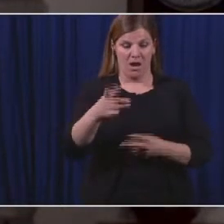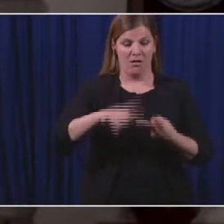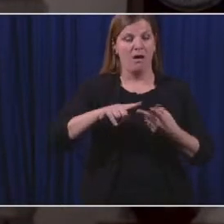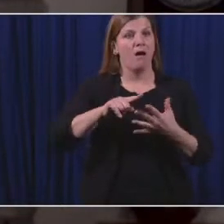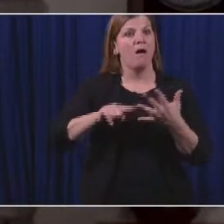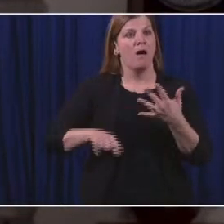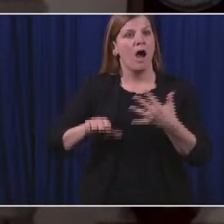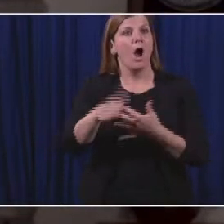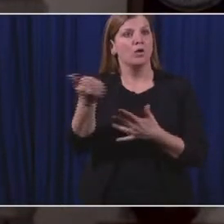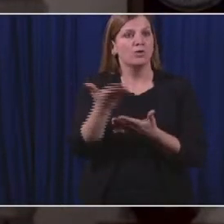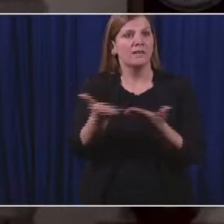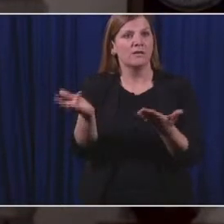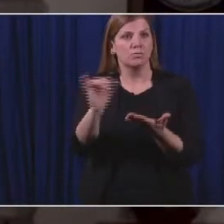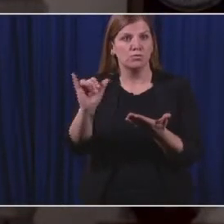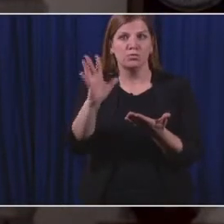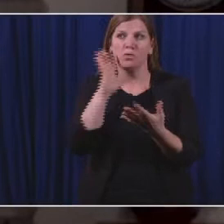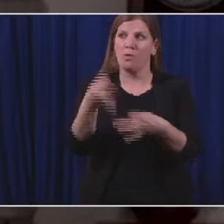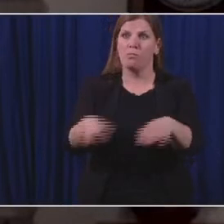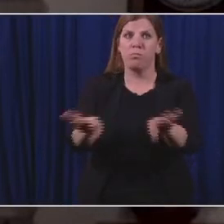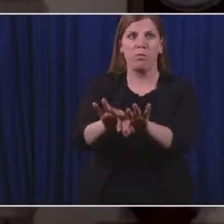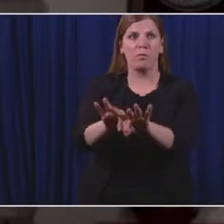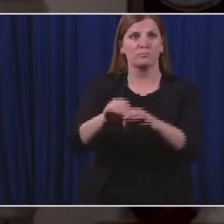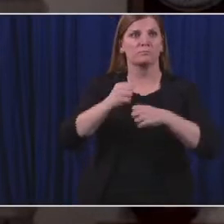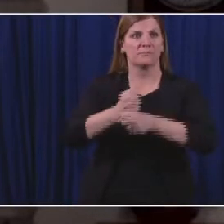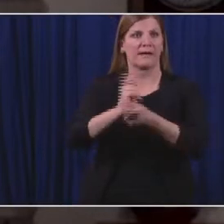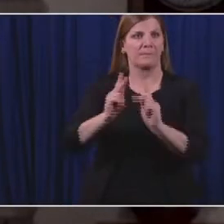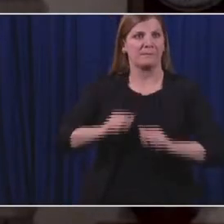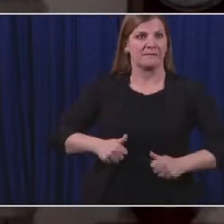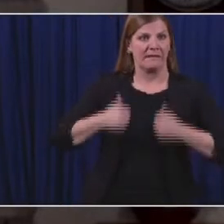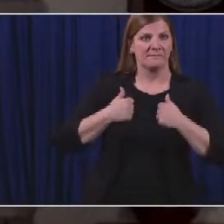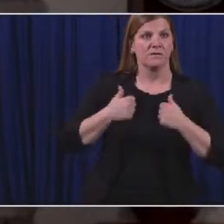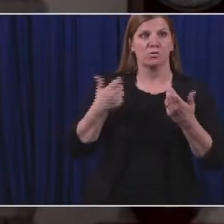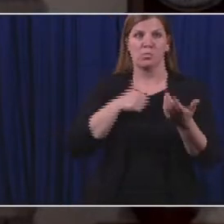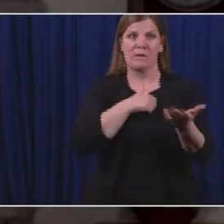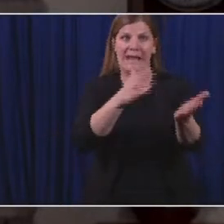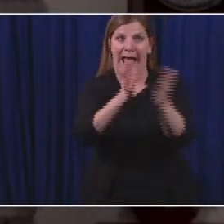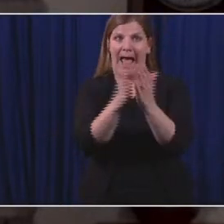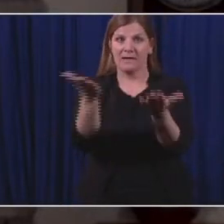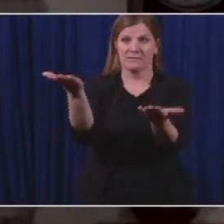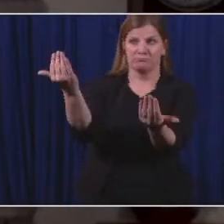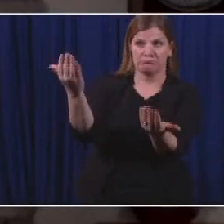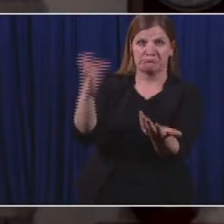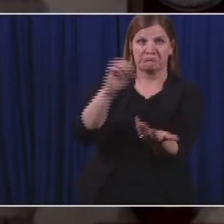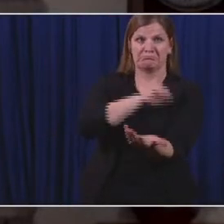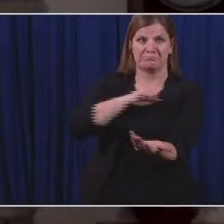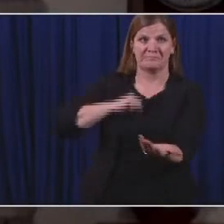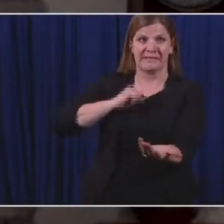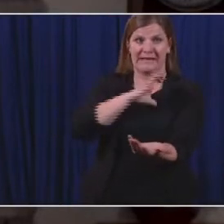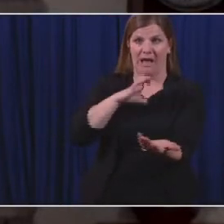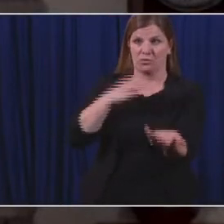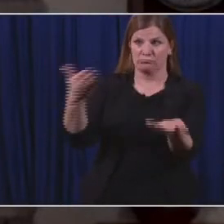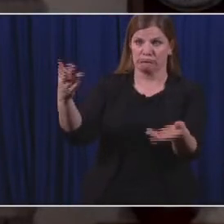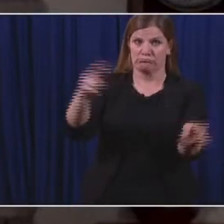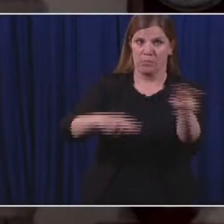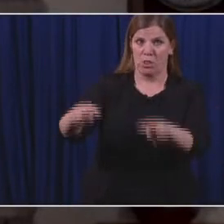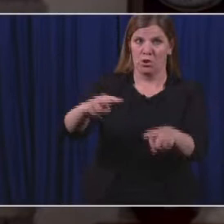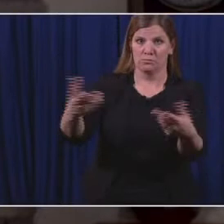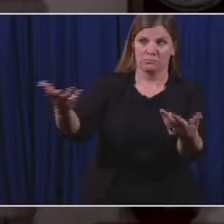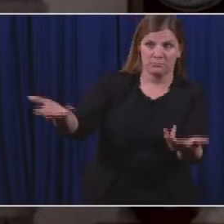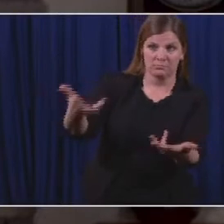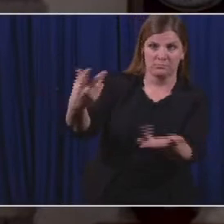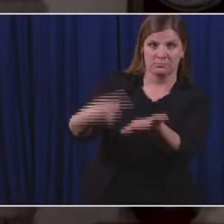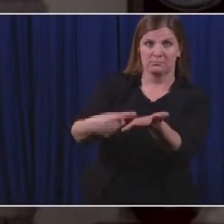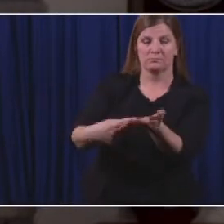save lives. We asked the legislature take a look and pass it. I would also say